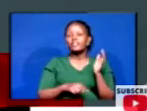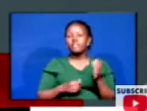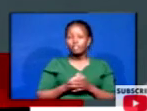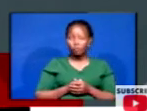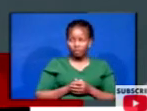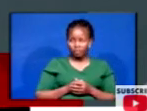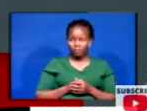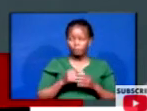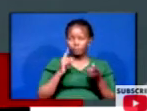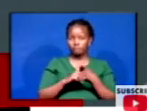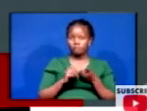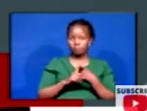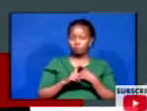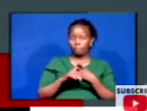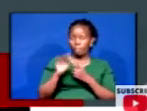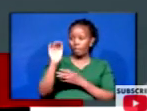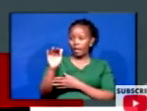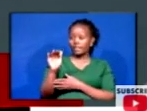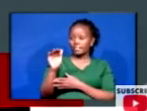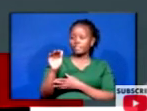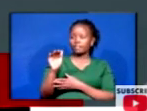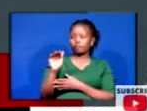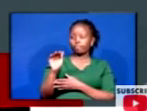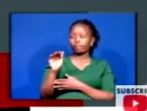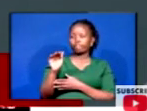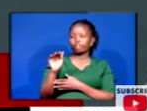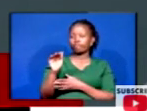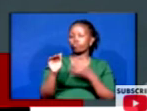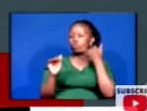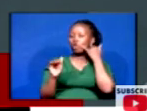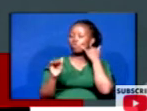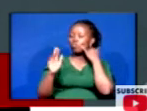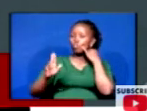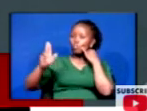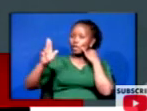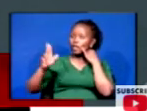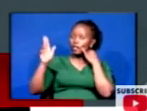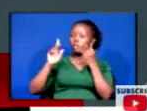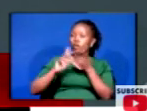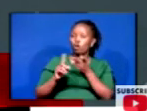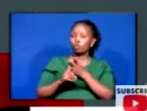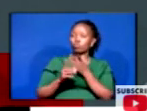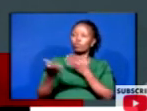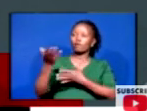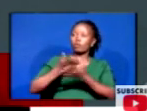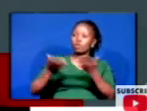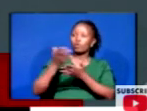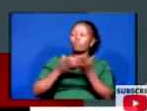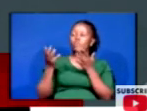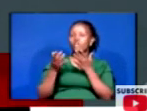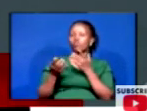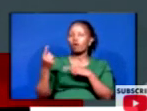the outgoing president, and he also promised to place a call to Right Honorable Raila Odinga. Worthy competitor. Yeah, he's